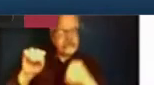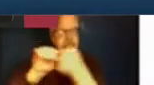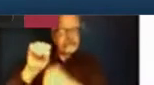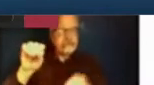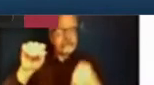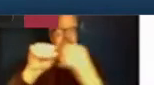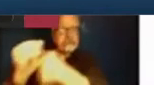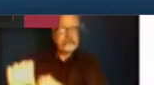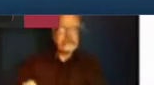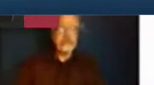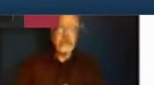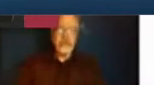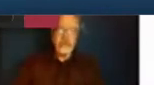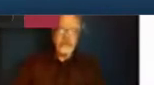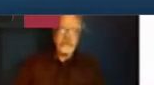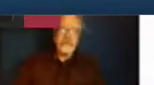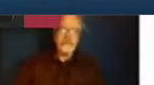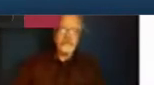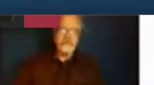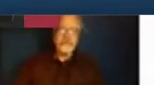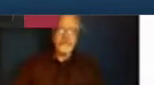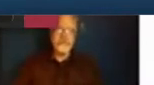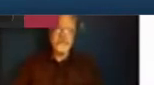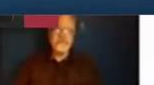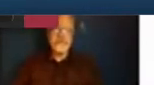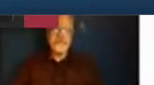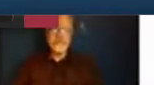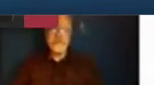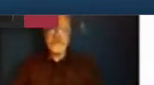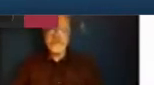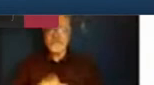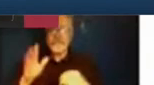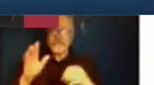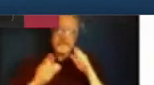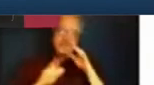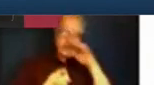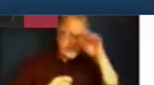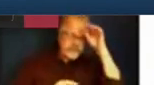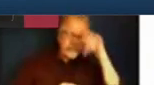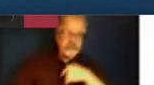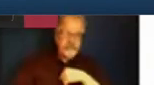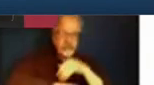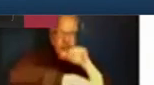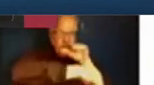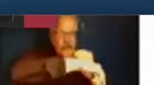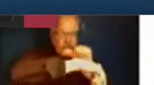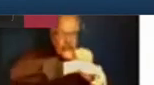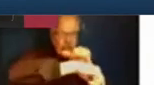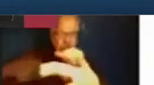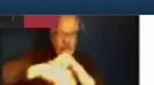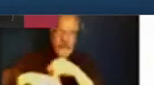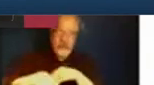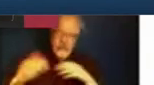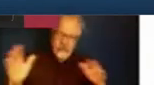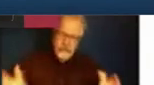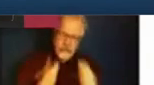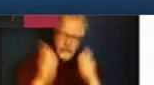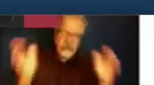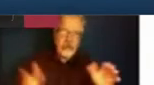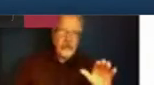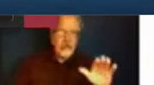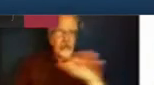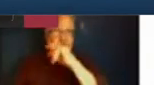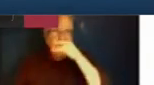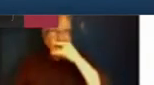other thing, you know, for parents, a reminder to encourage your kid to wear their mask and keep their mouth